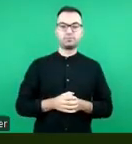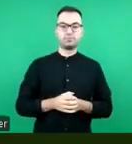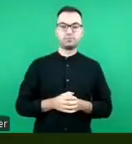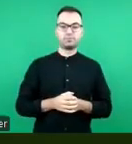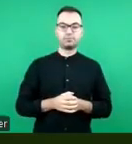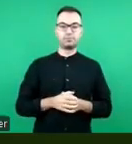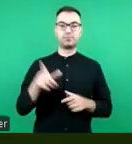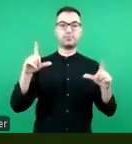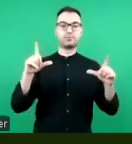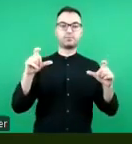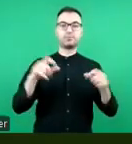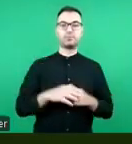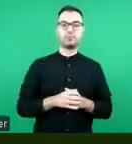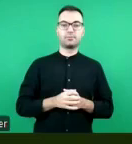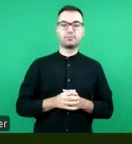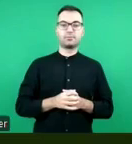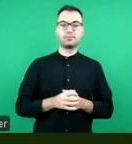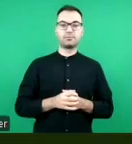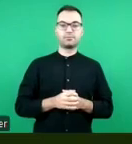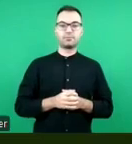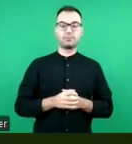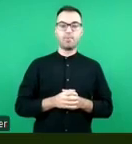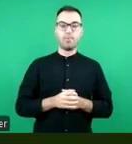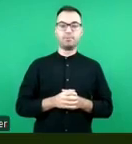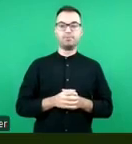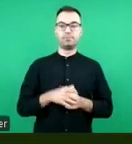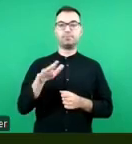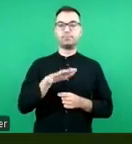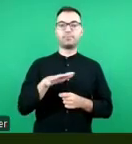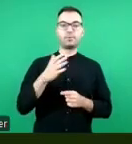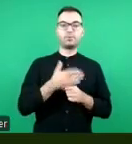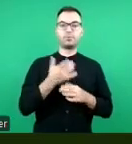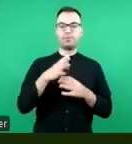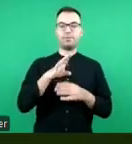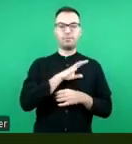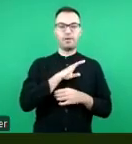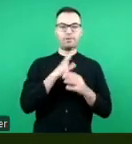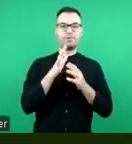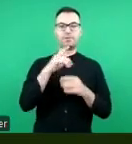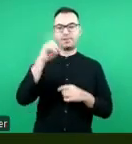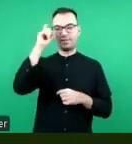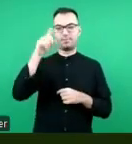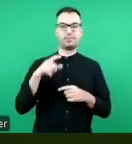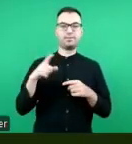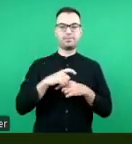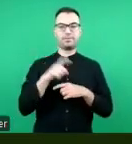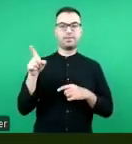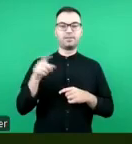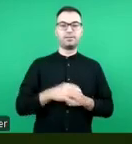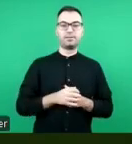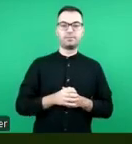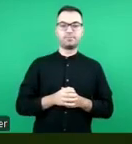the picture of Peucynota variolosa. It's almost extinct in Germany, and it's depending on